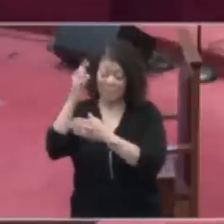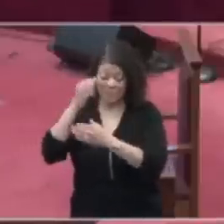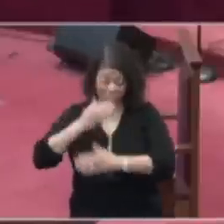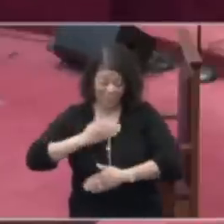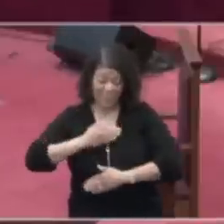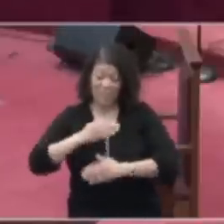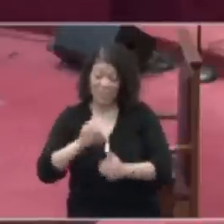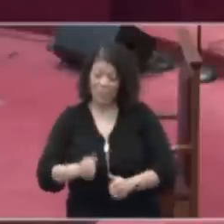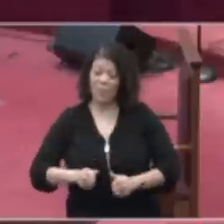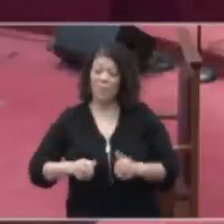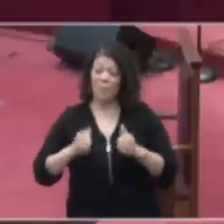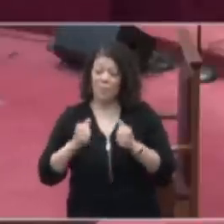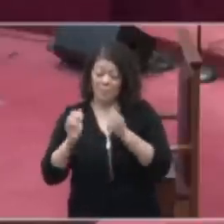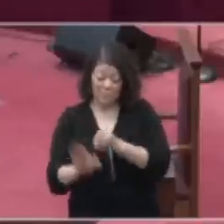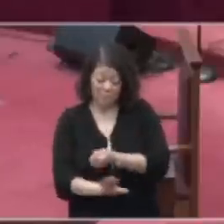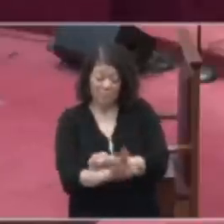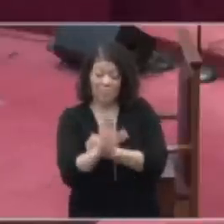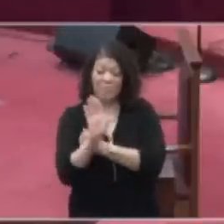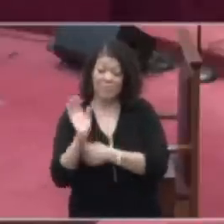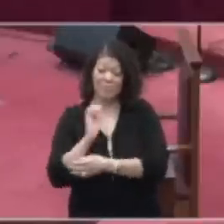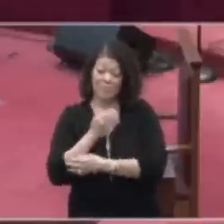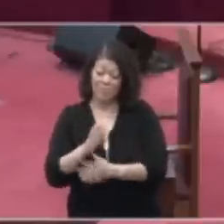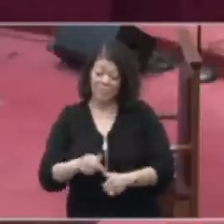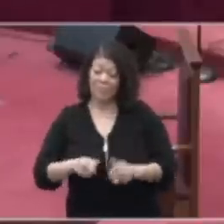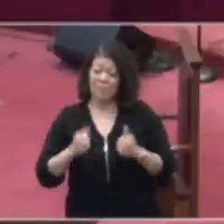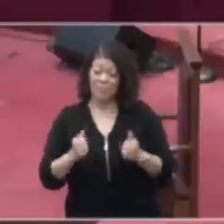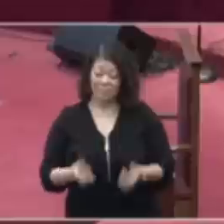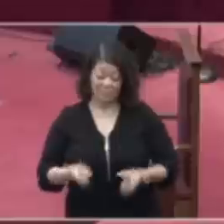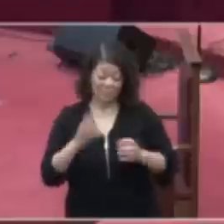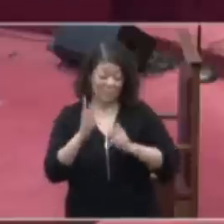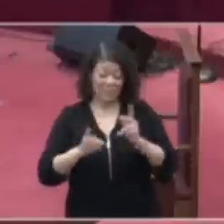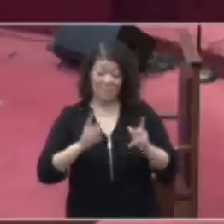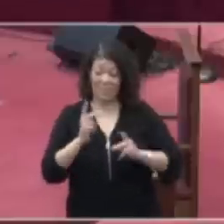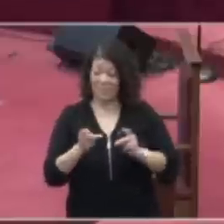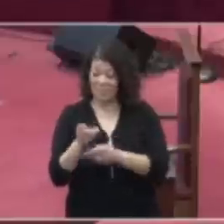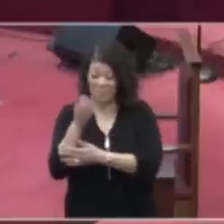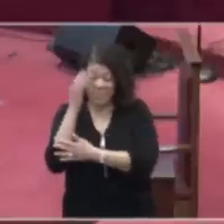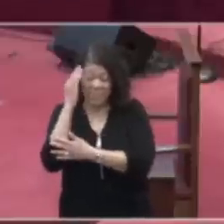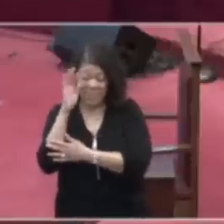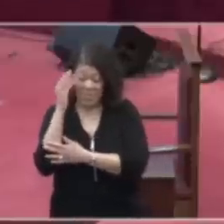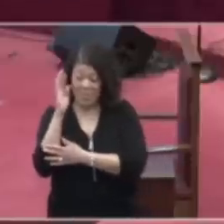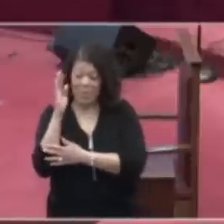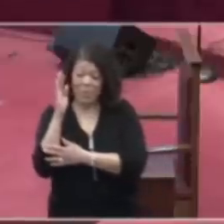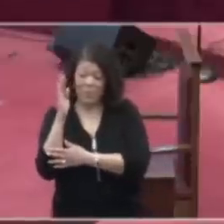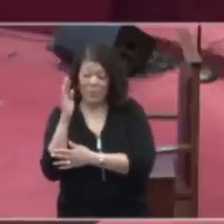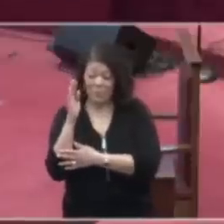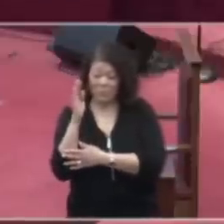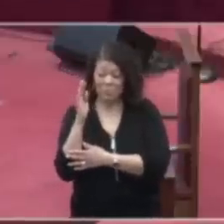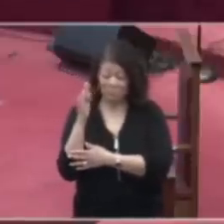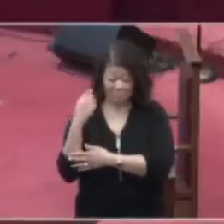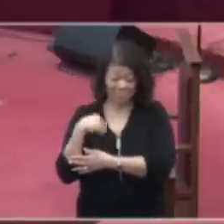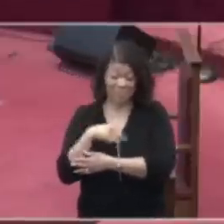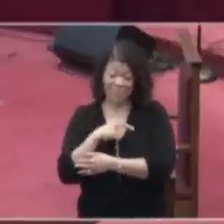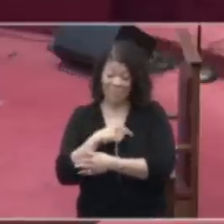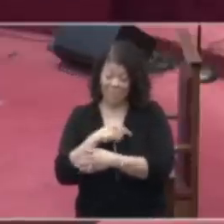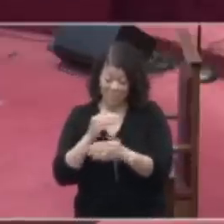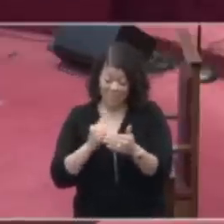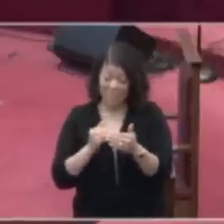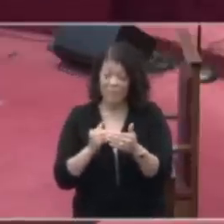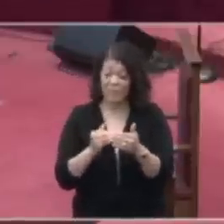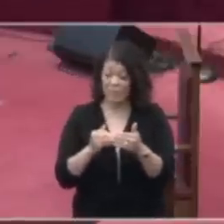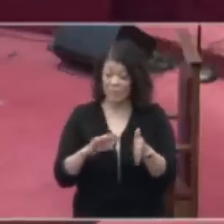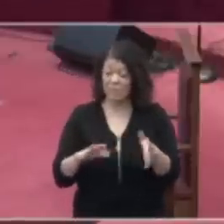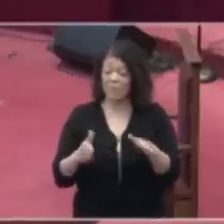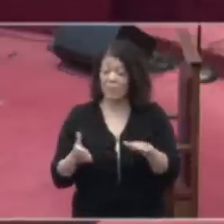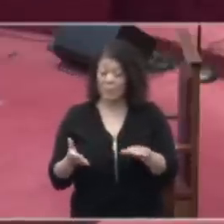protection around our lives. Many of us have no idea how close we came this week to